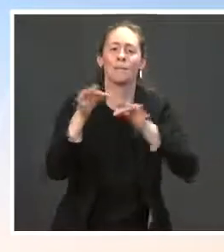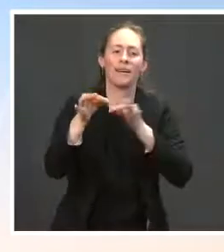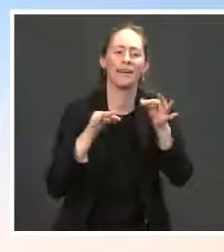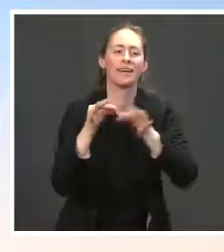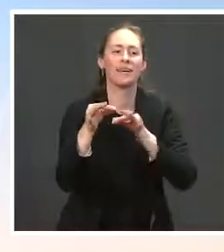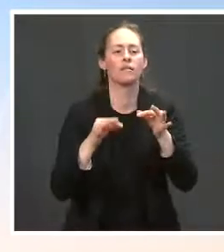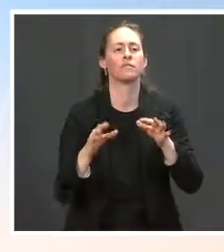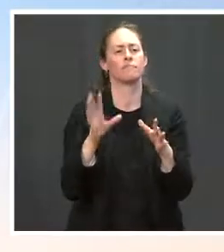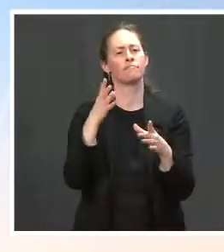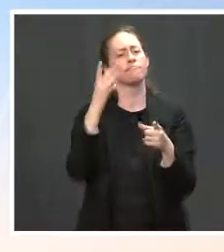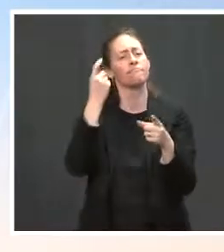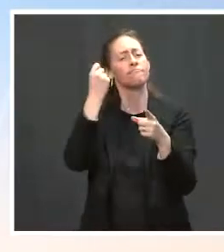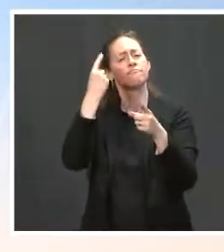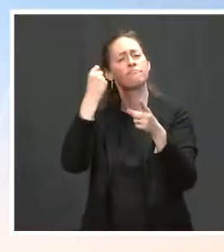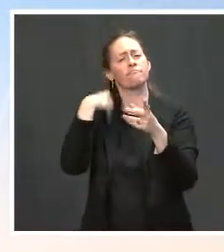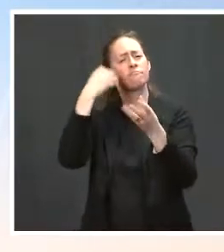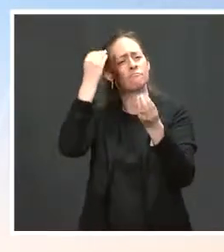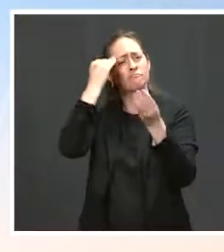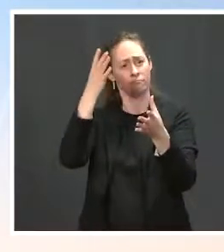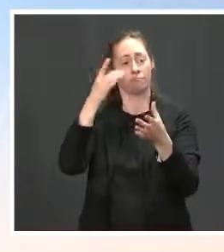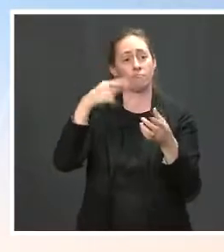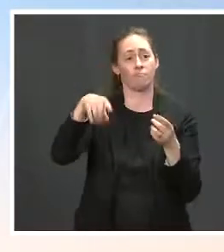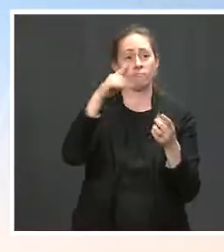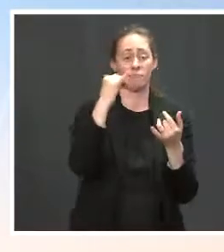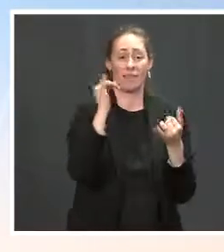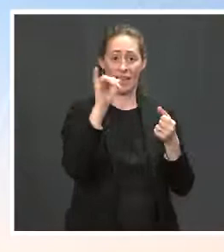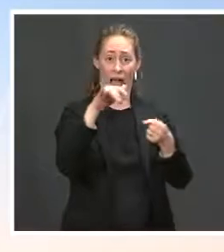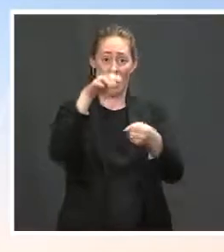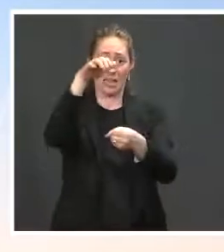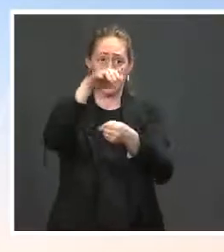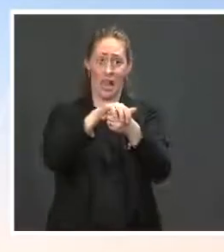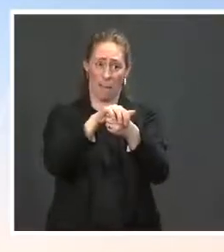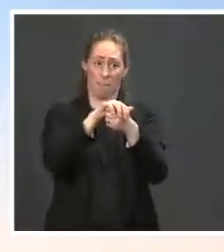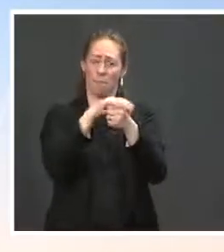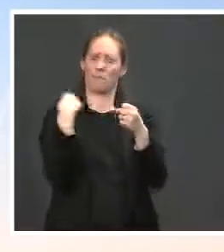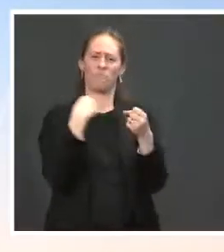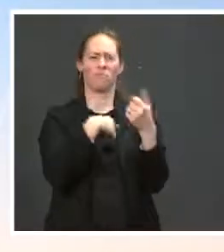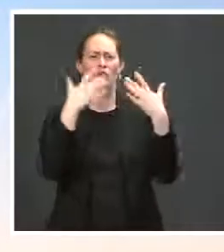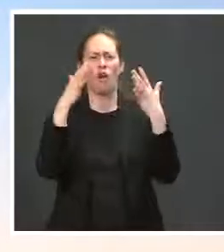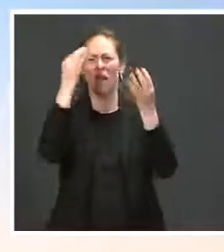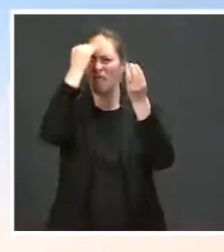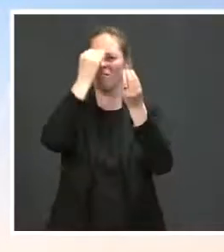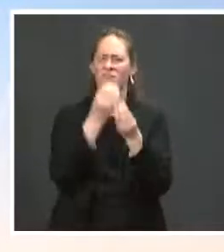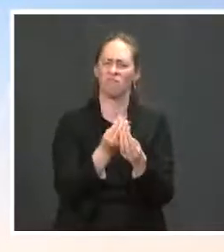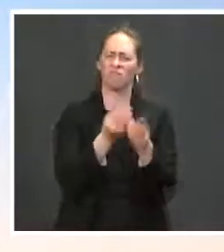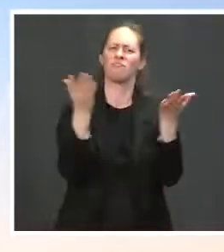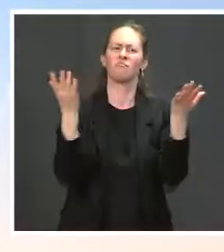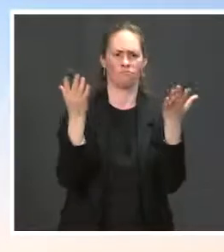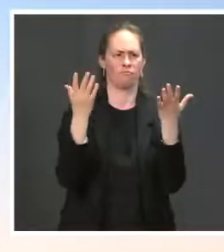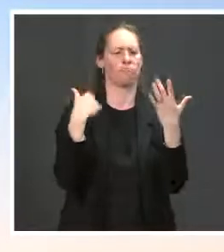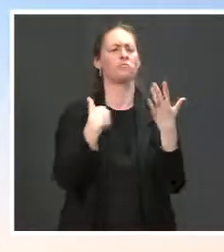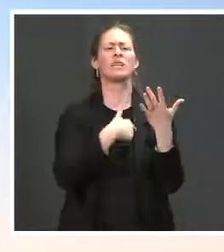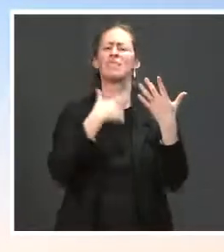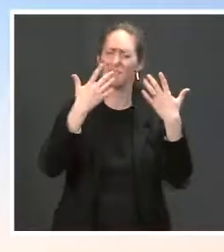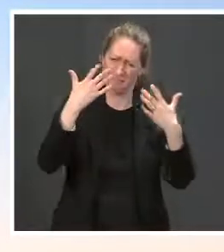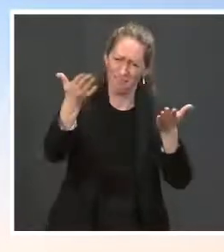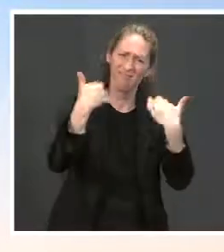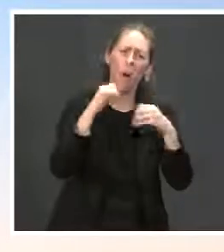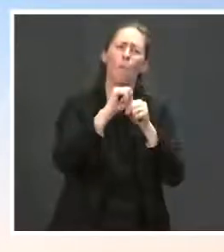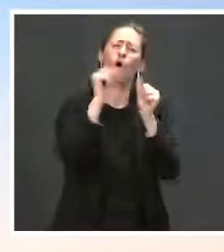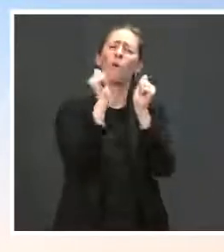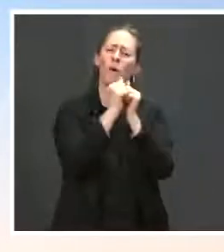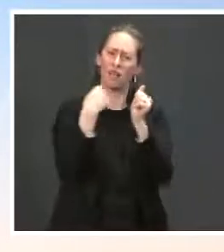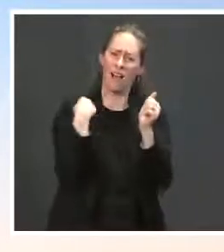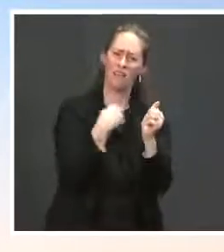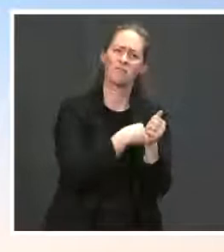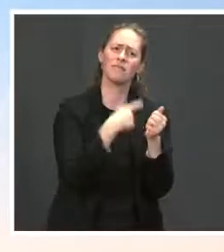the 125 cap is sending a message to the world. We're going to do this, work with us on this, work with us on